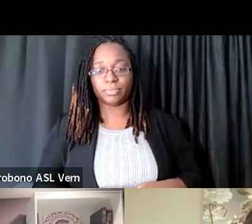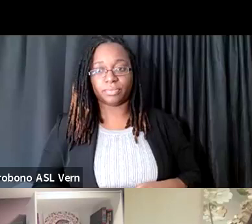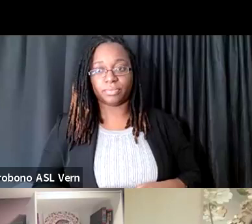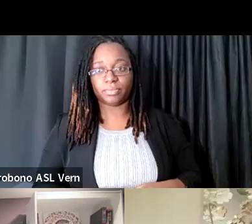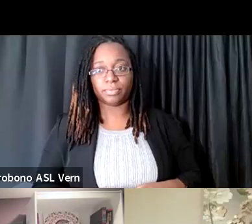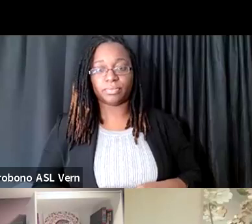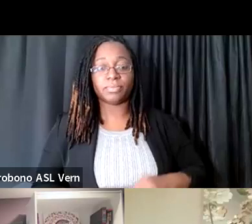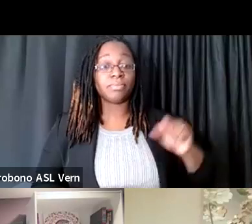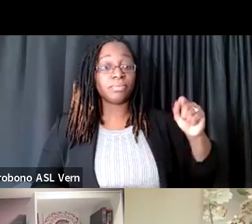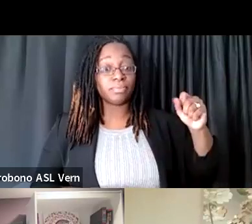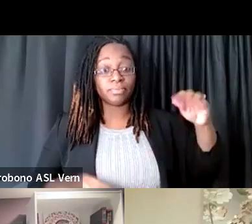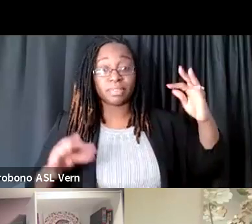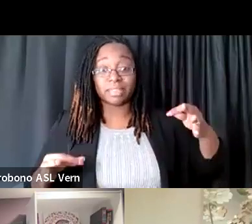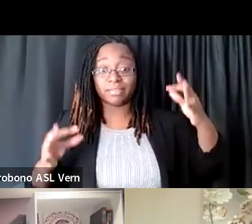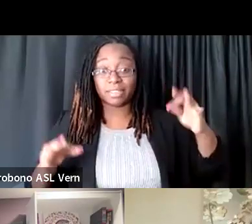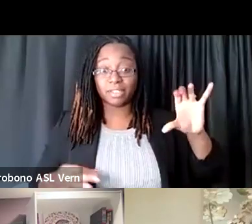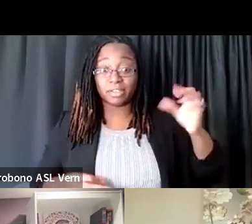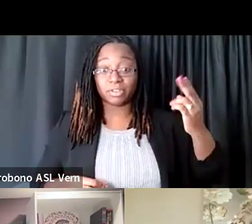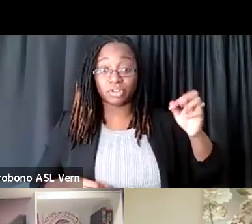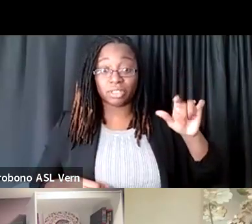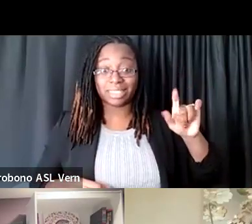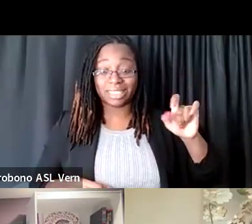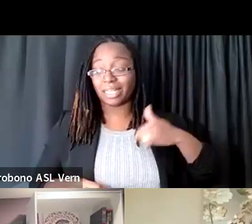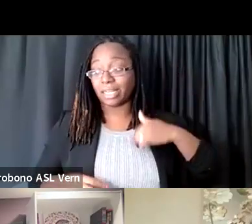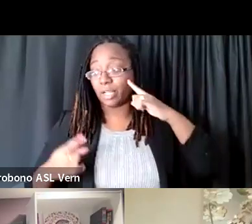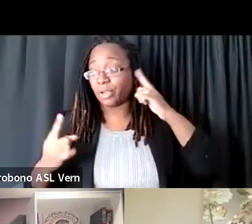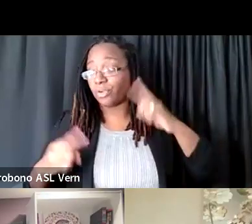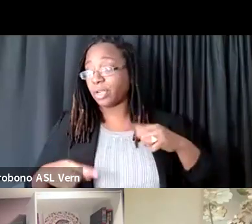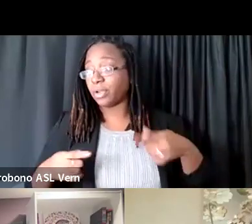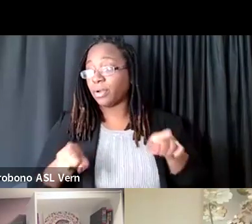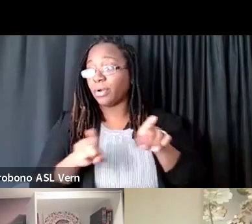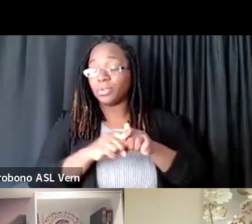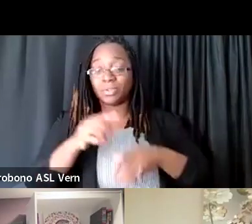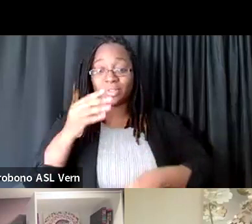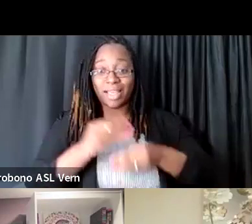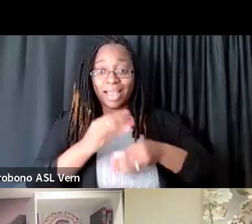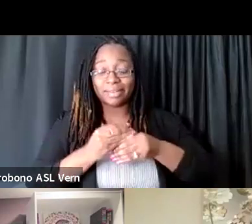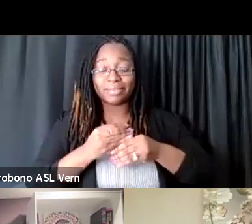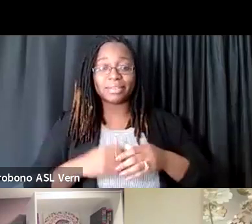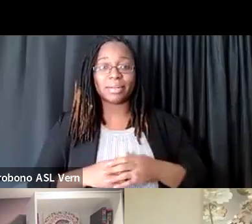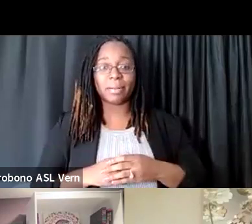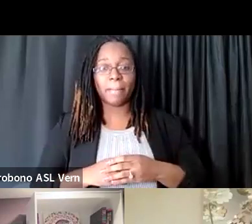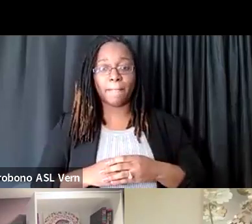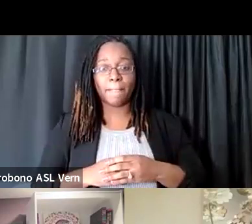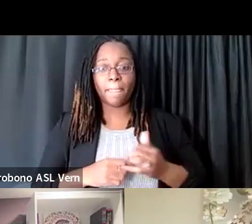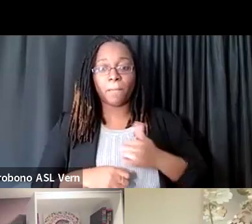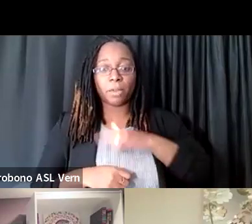Yes, absolutely, Charlie. I completely agree with that. And also to add to that, so we really need,